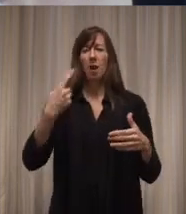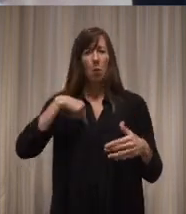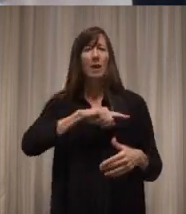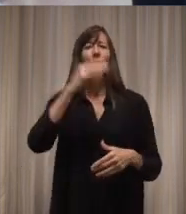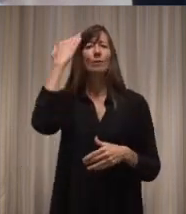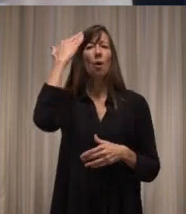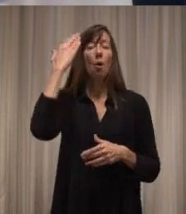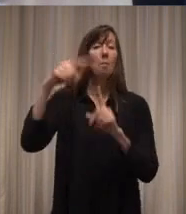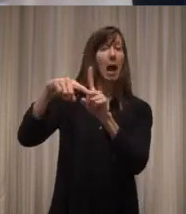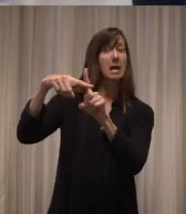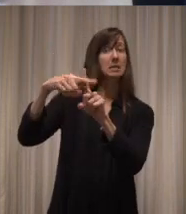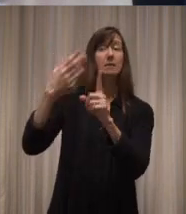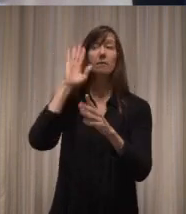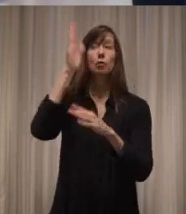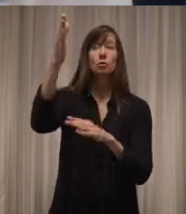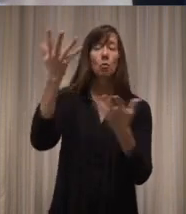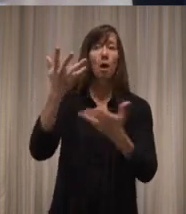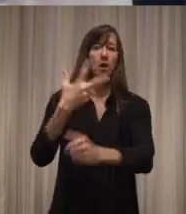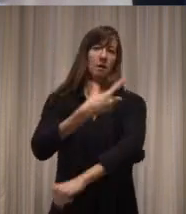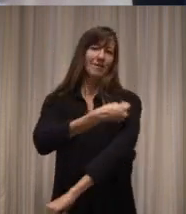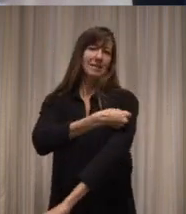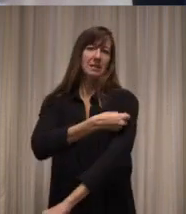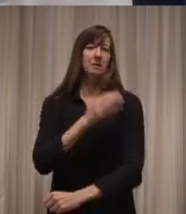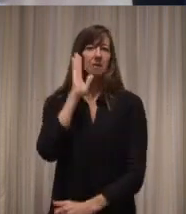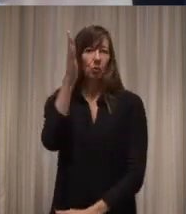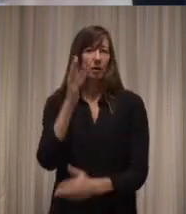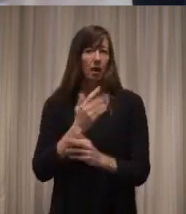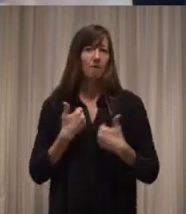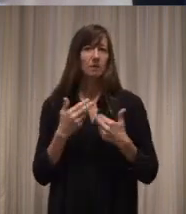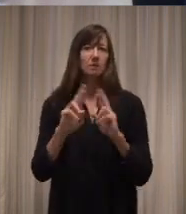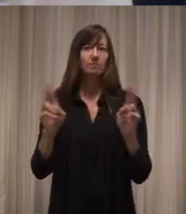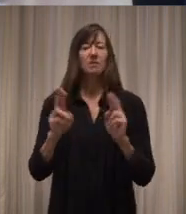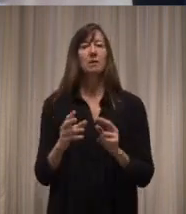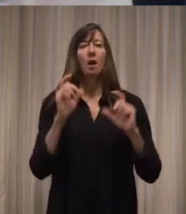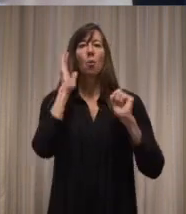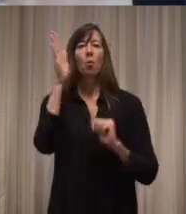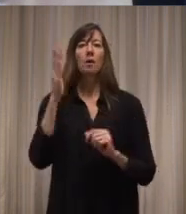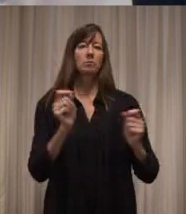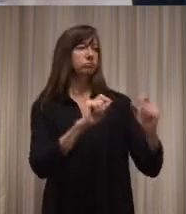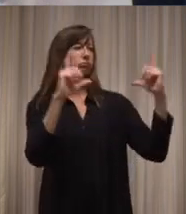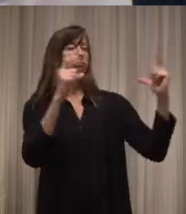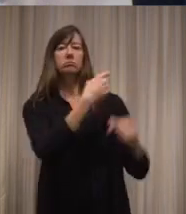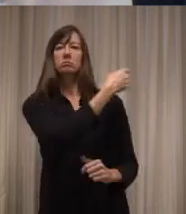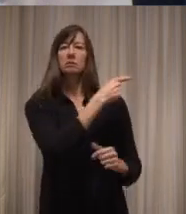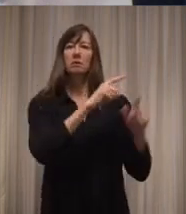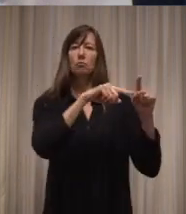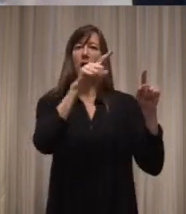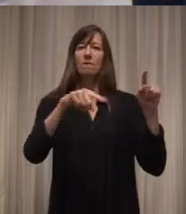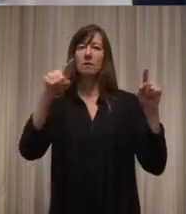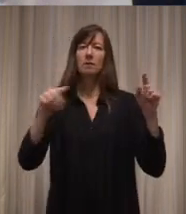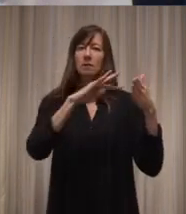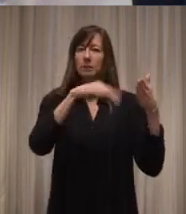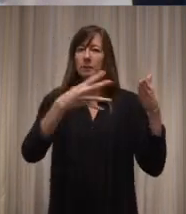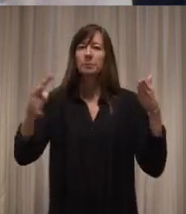available vaccines coming in the spring? I want to put up a graph that I showed the other week and really hit on this point